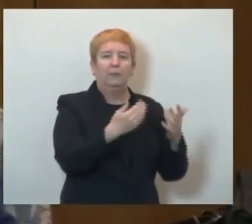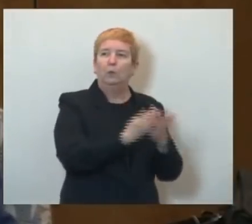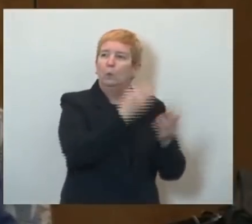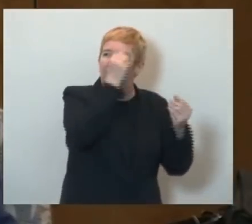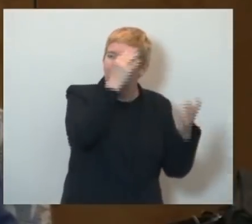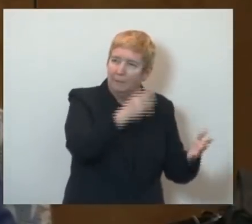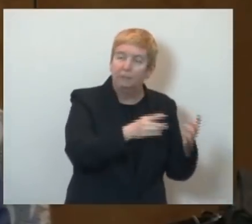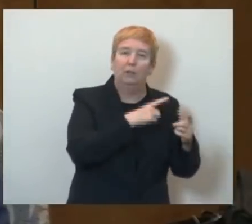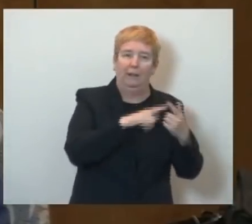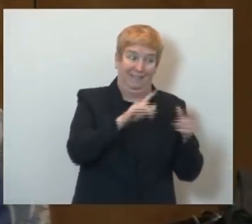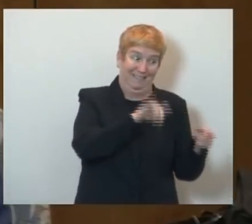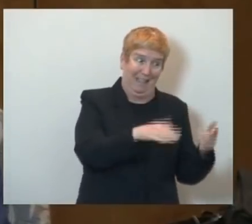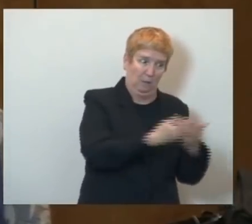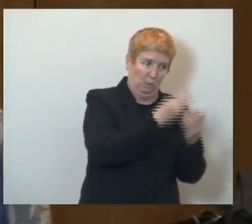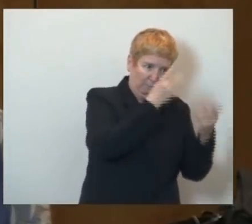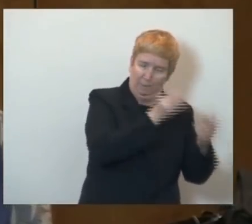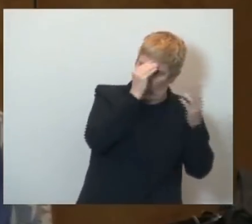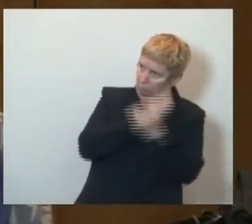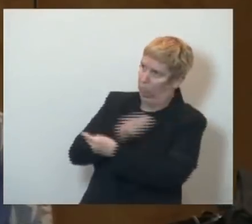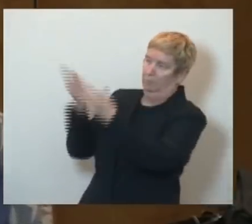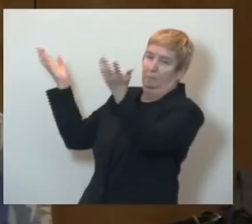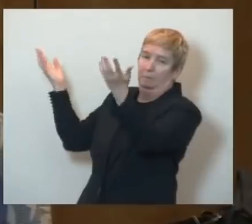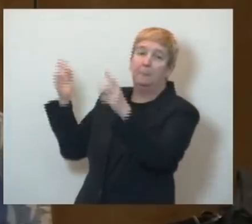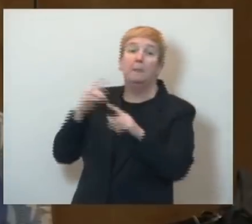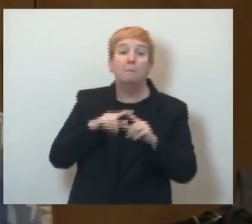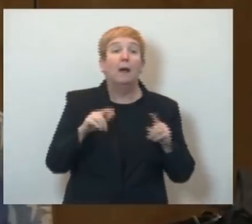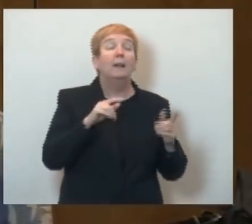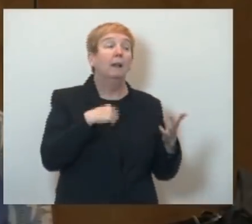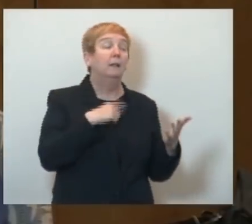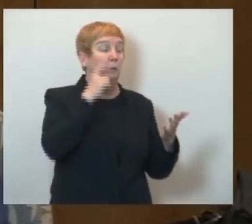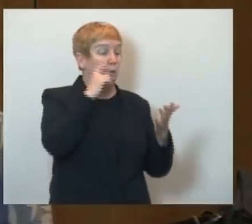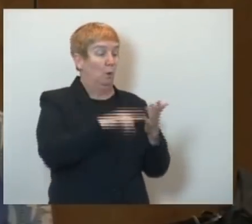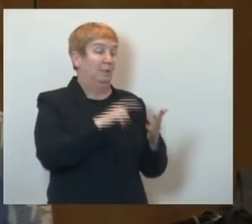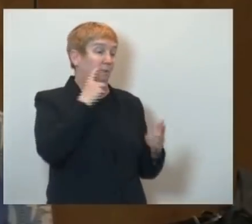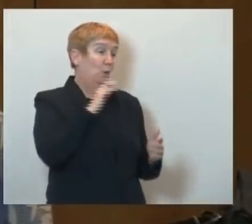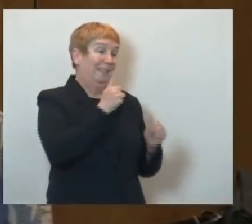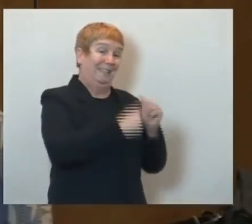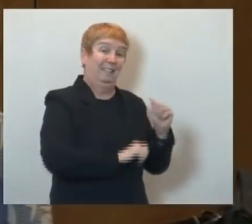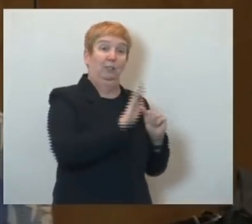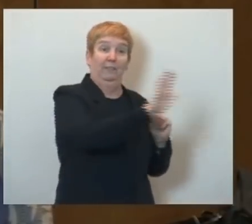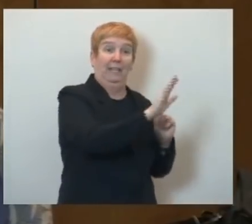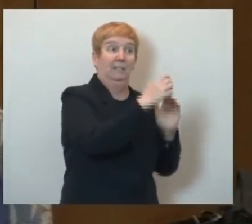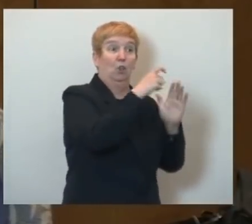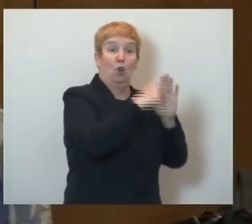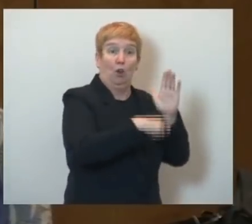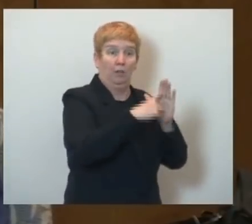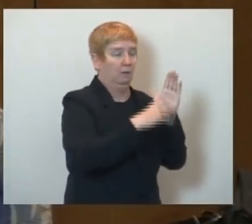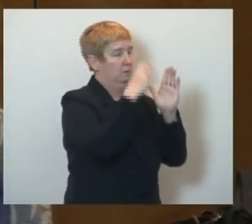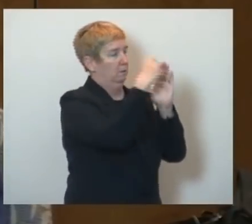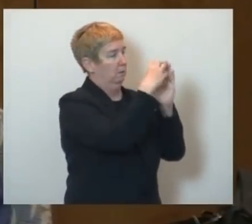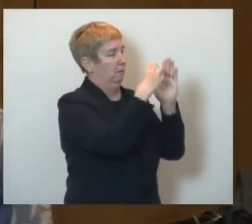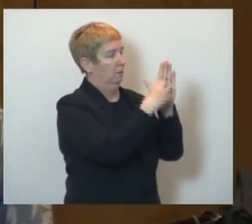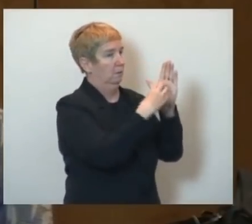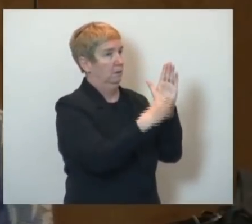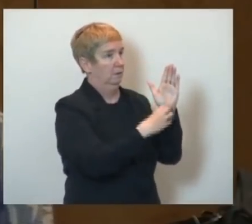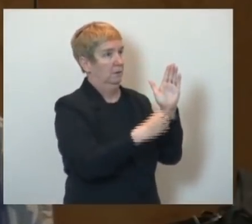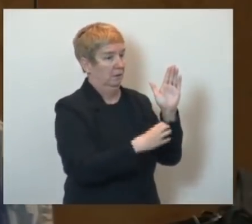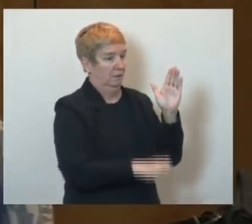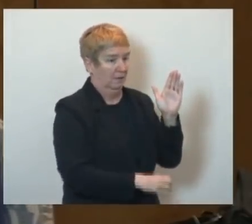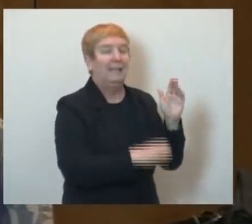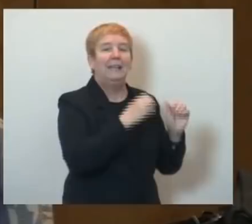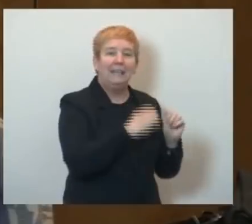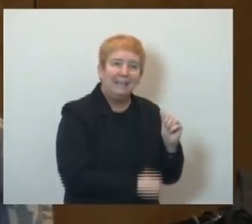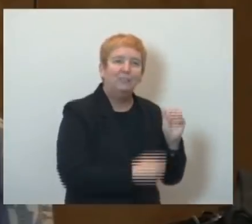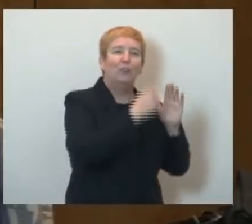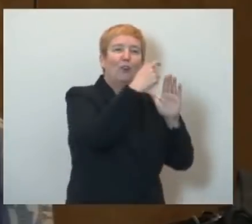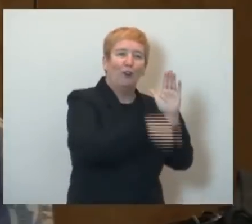what's important. One thing is that if you click on those links for each article, almost every single article has a very large warning